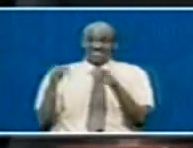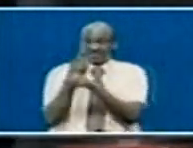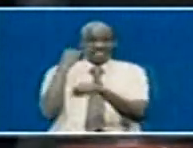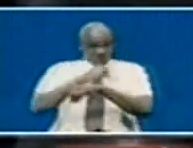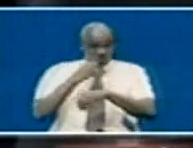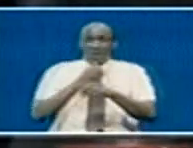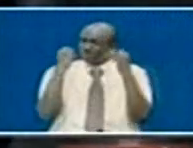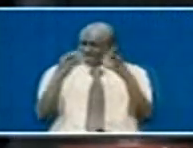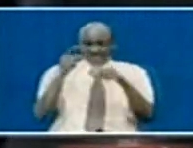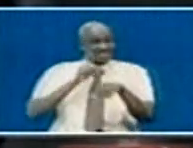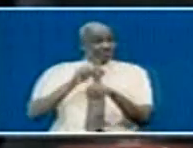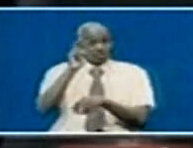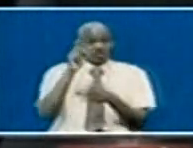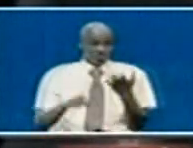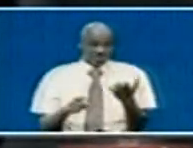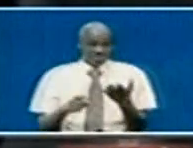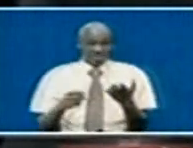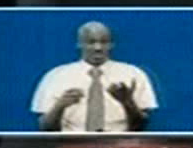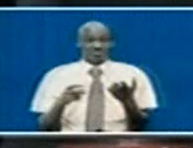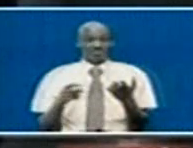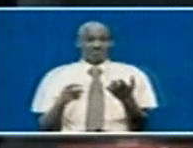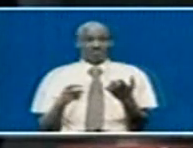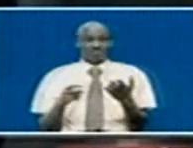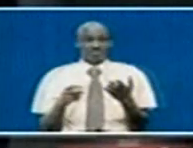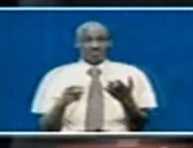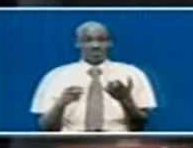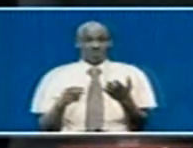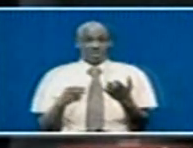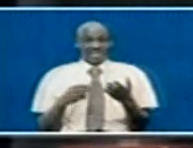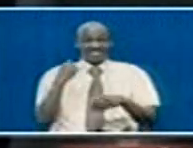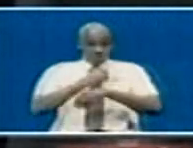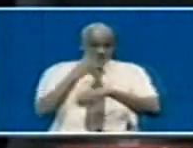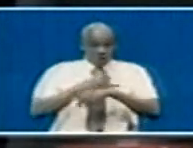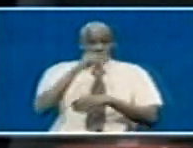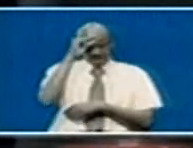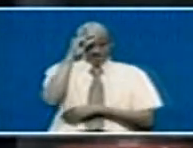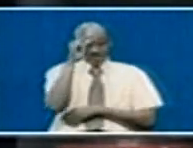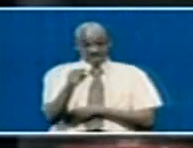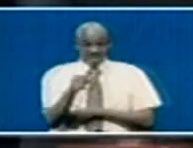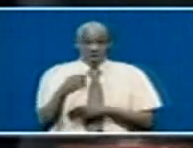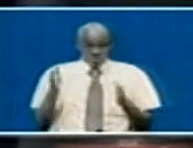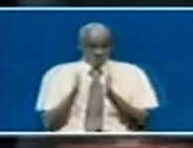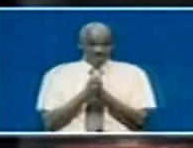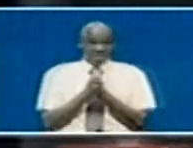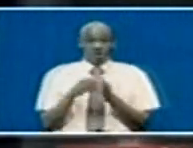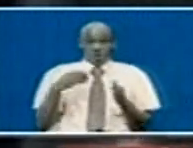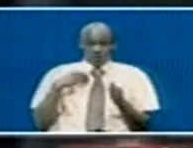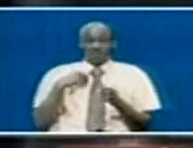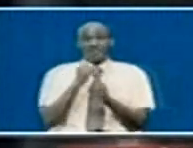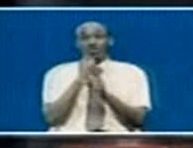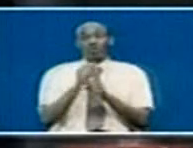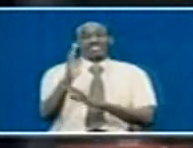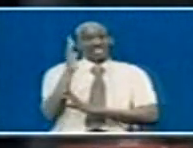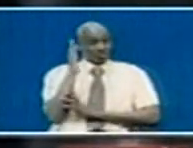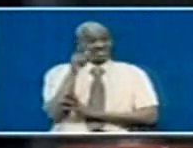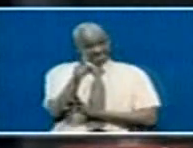Many times we have realized that the institution of state charged with the task of ensuring safety